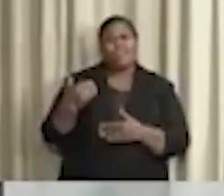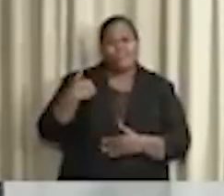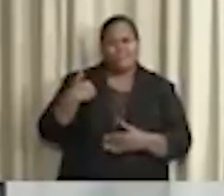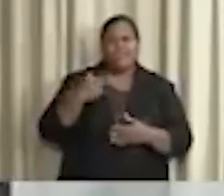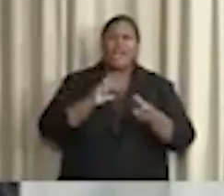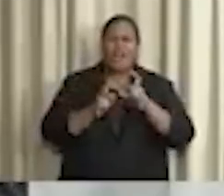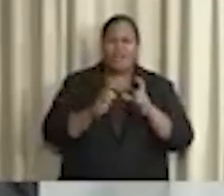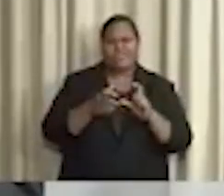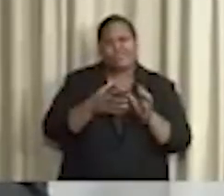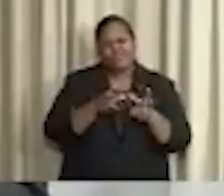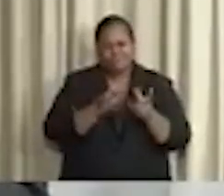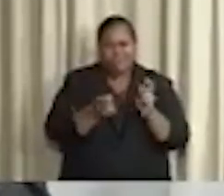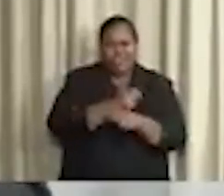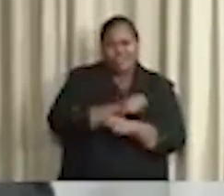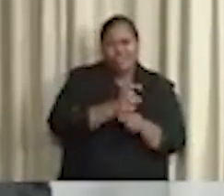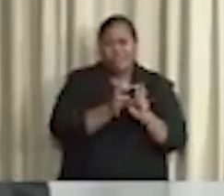climate vulnerabilities.